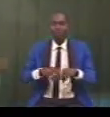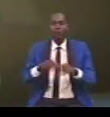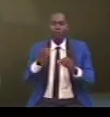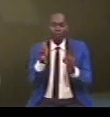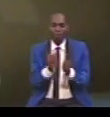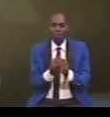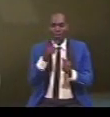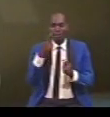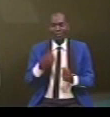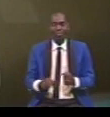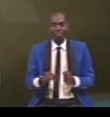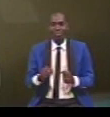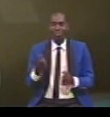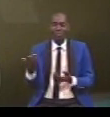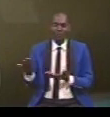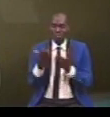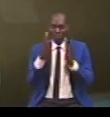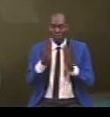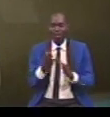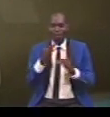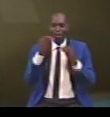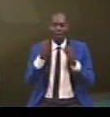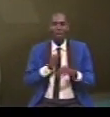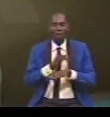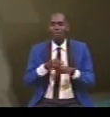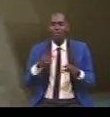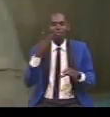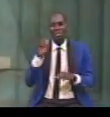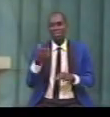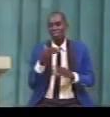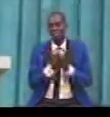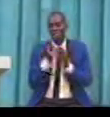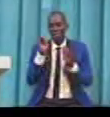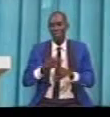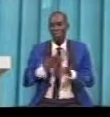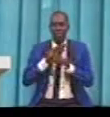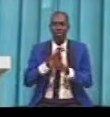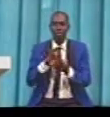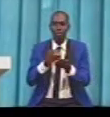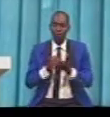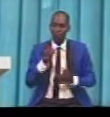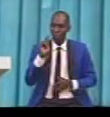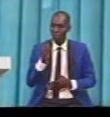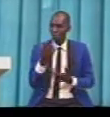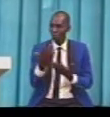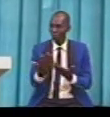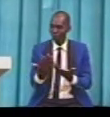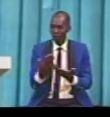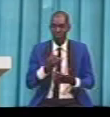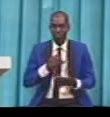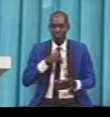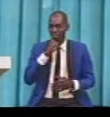power. I don't see anything that can hinder your testimony tonight.